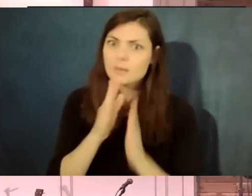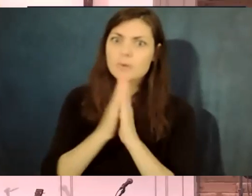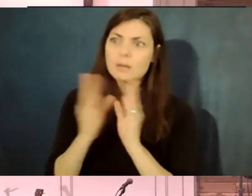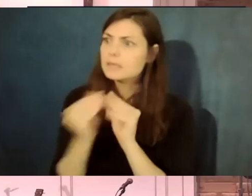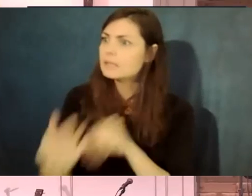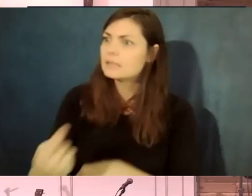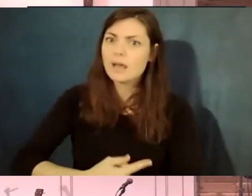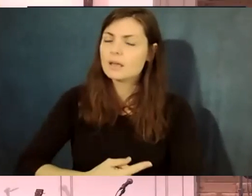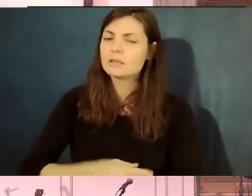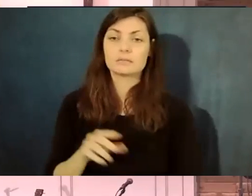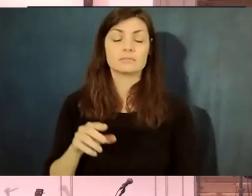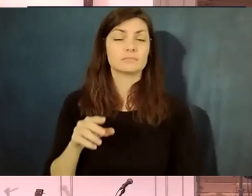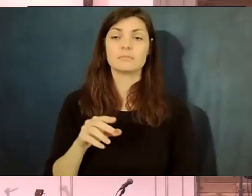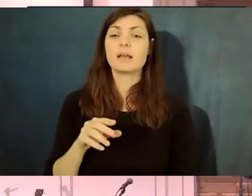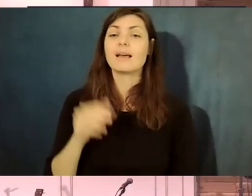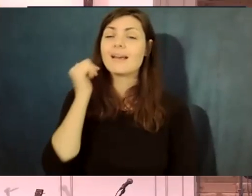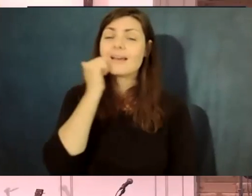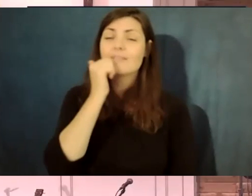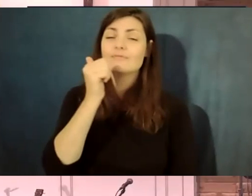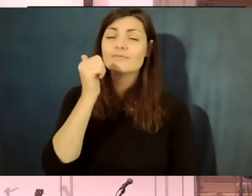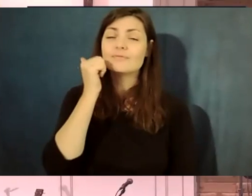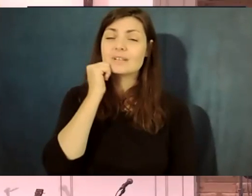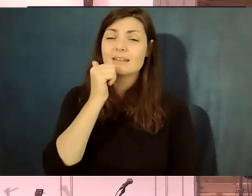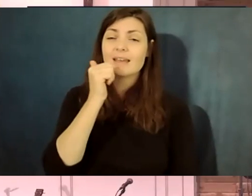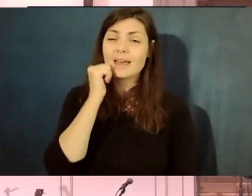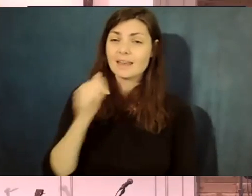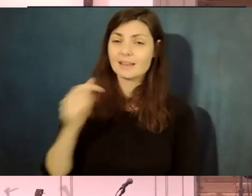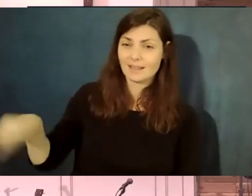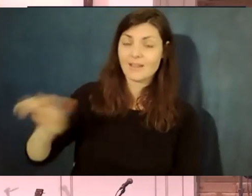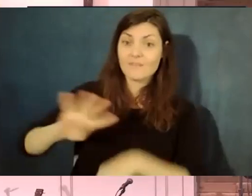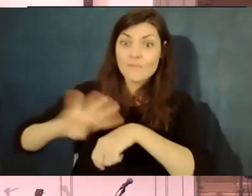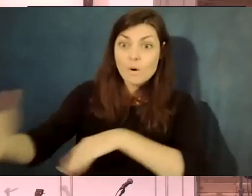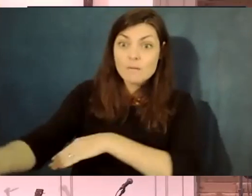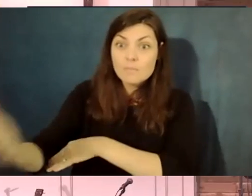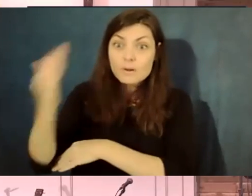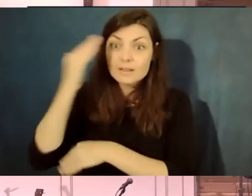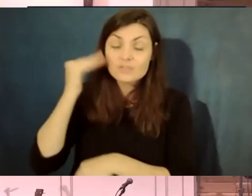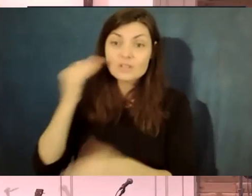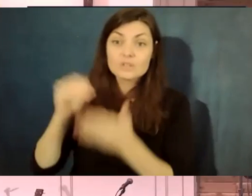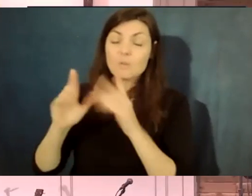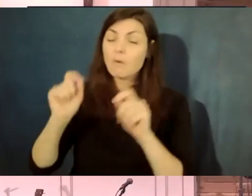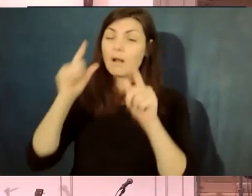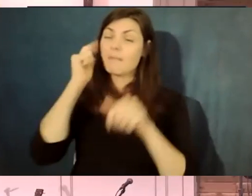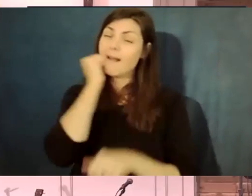meeting today?" He says, "There's a prayer meeting for them every day, 4 a.m. every day."